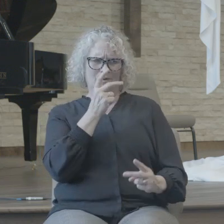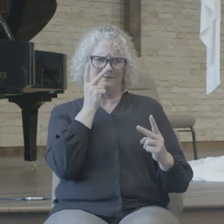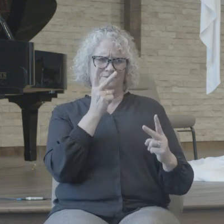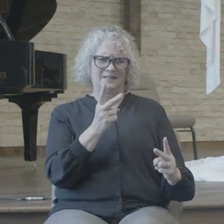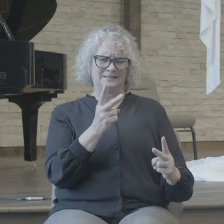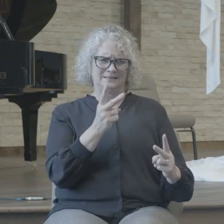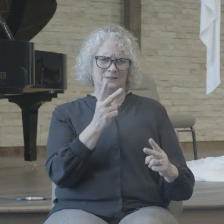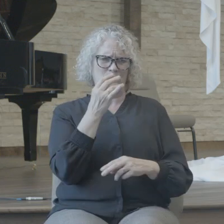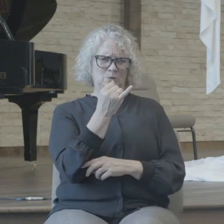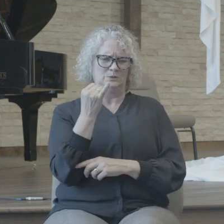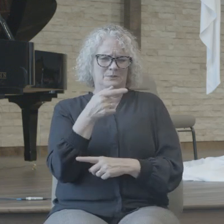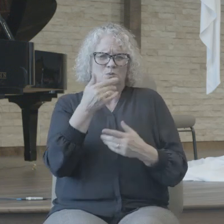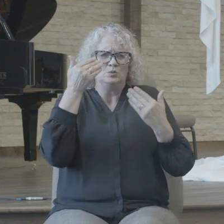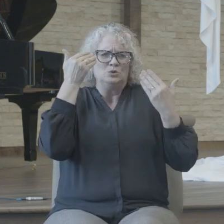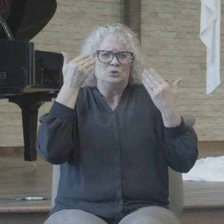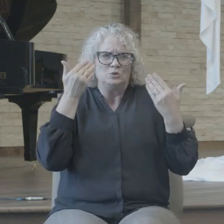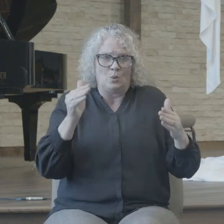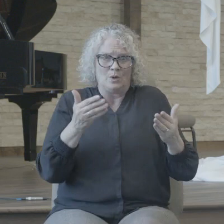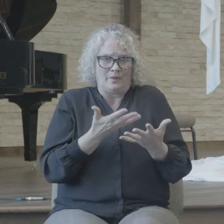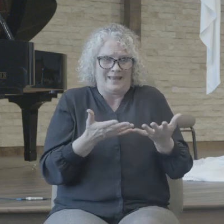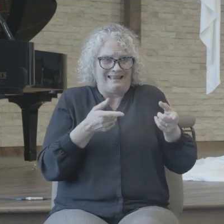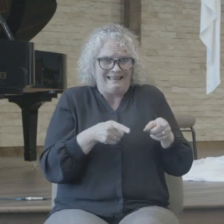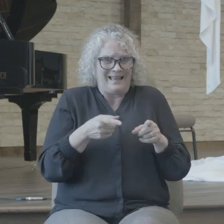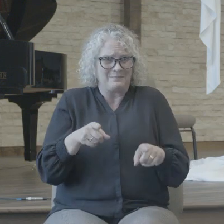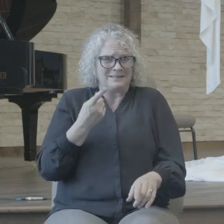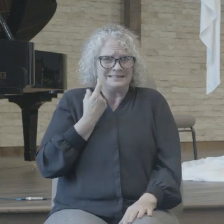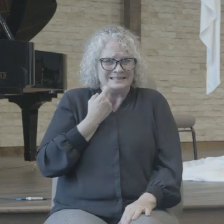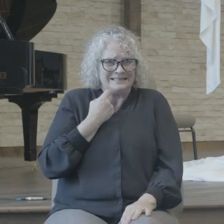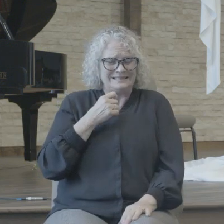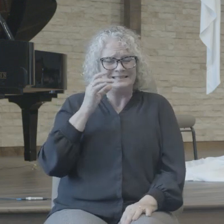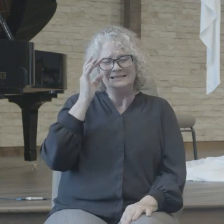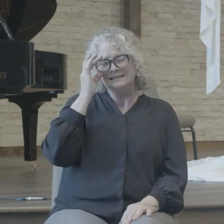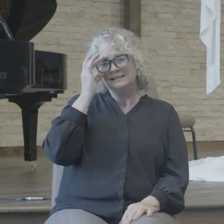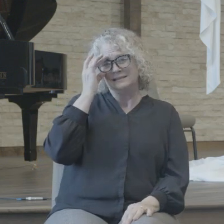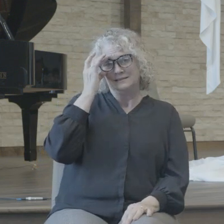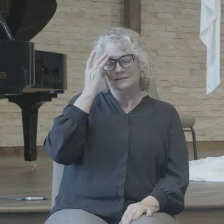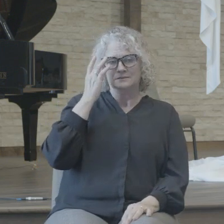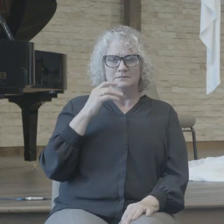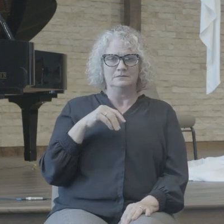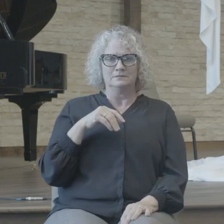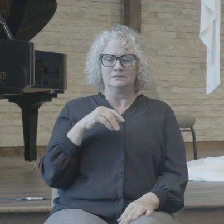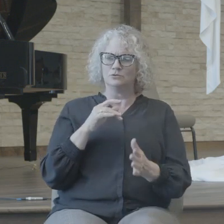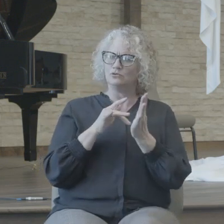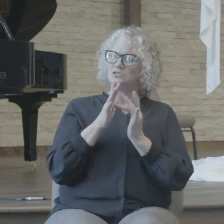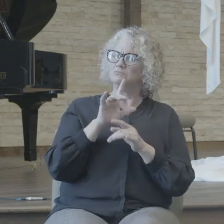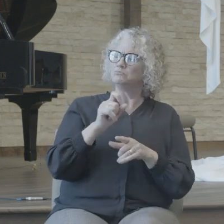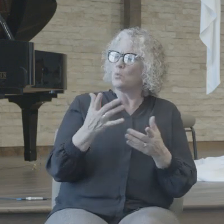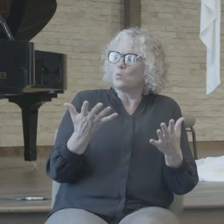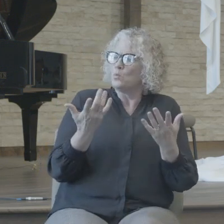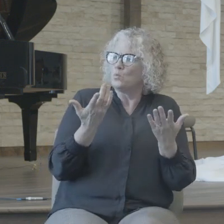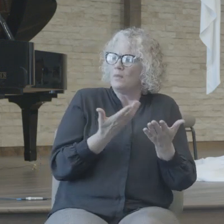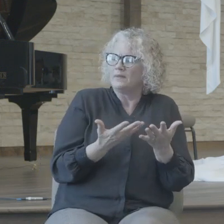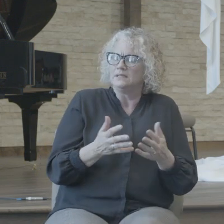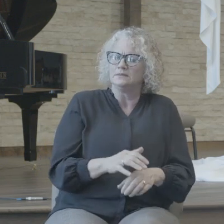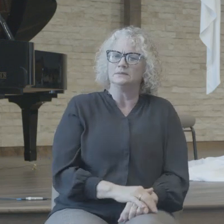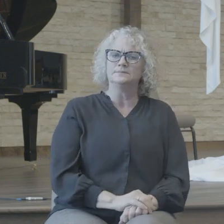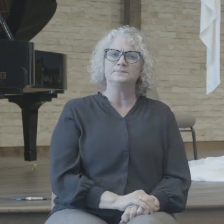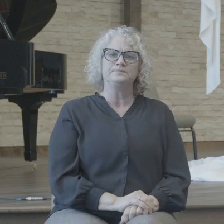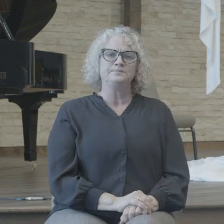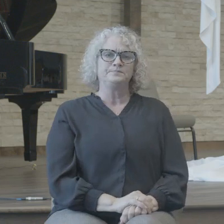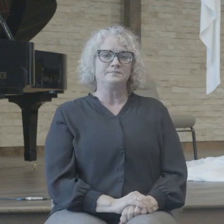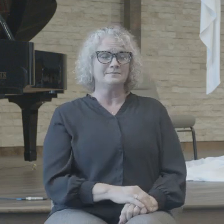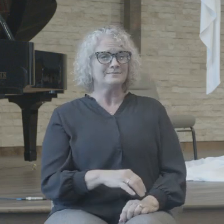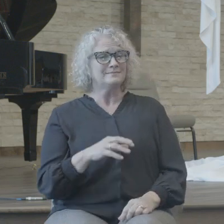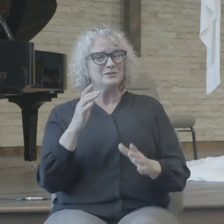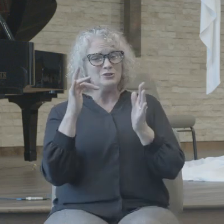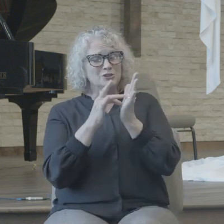does not know the things that have happened there in these days?" "What things?" he asked. "About